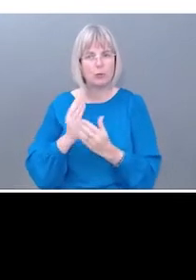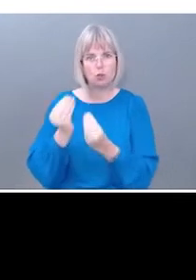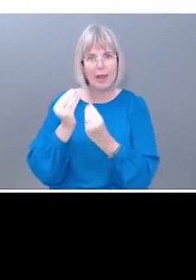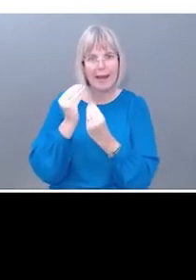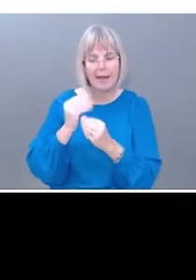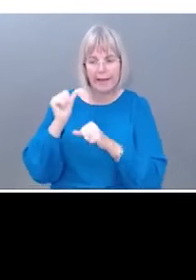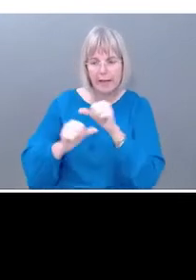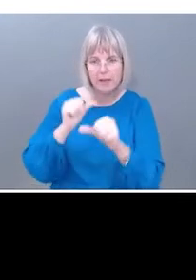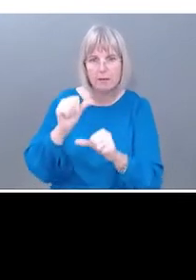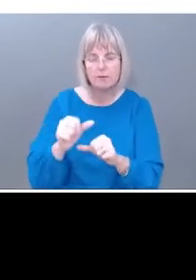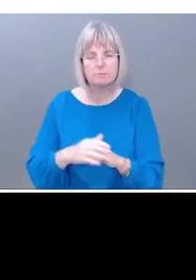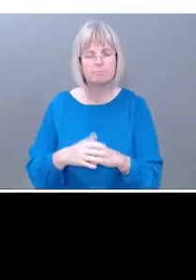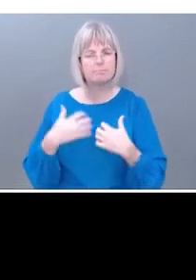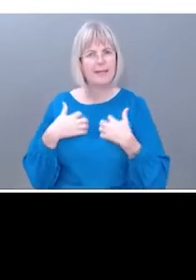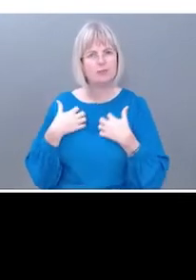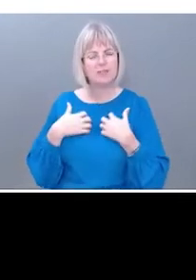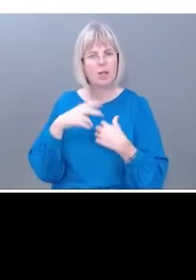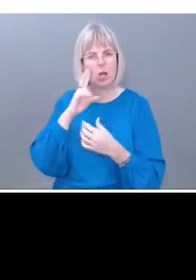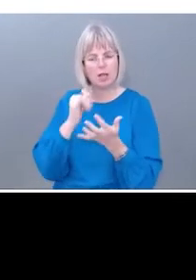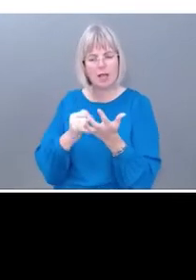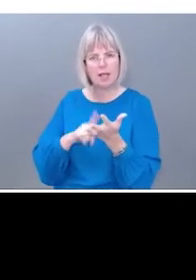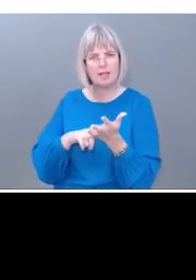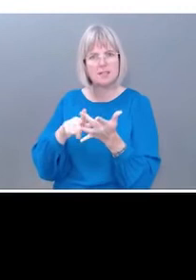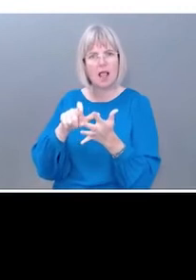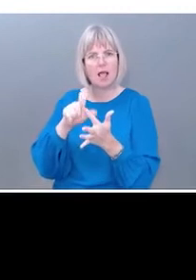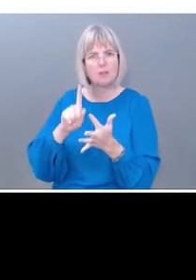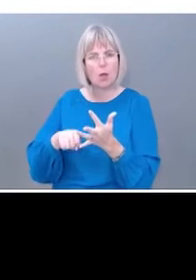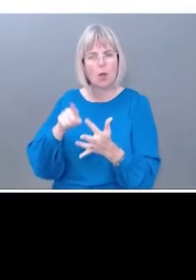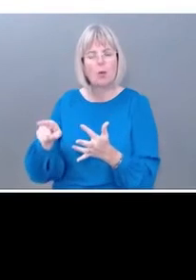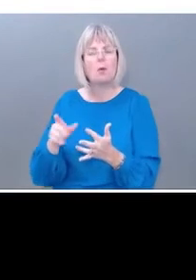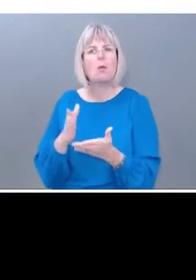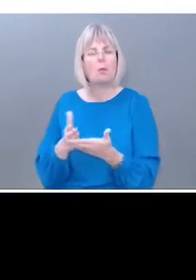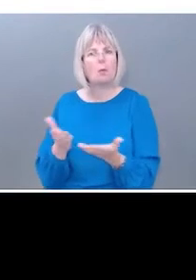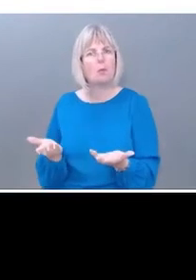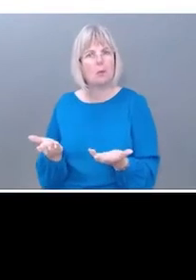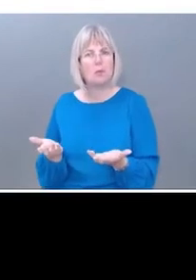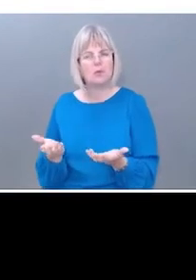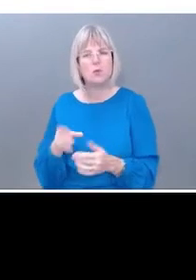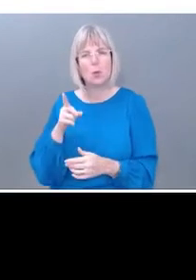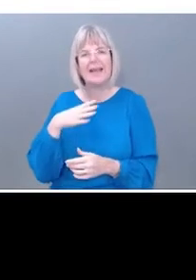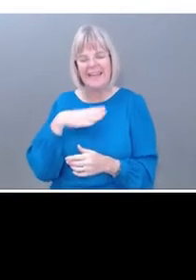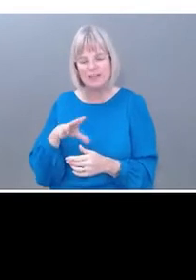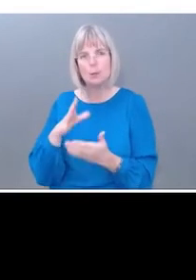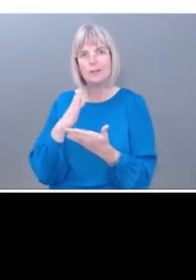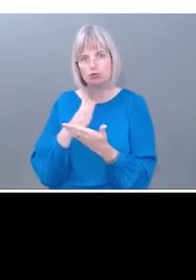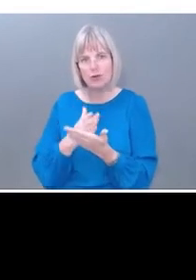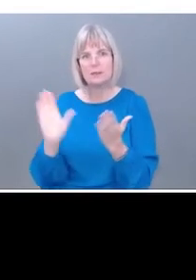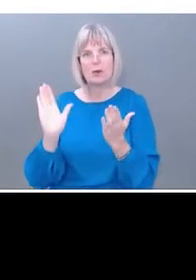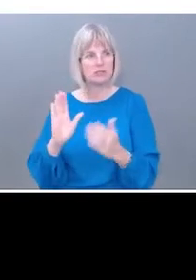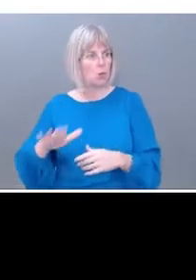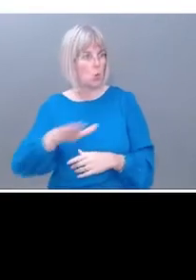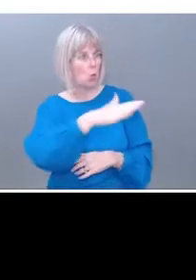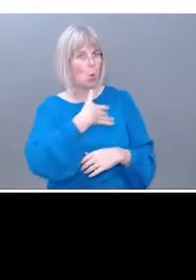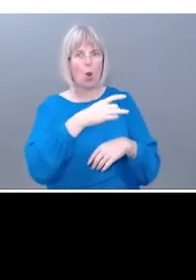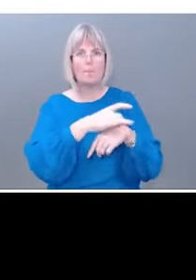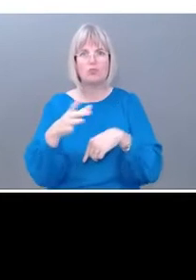the comments that were on there that really aren't the case. And so there does need to be a transparency across all the professions.